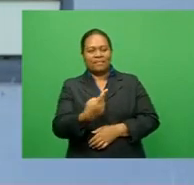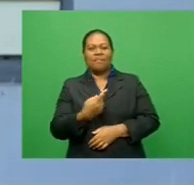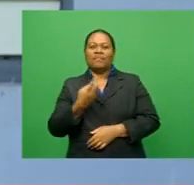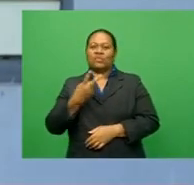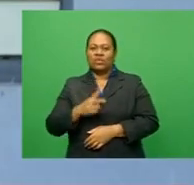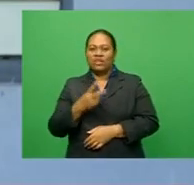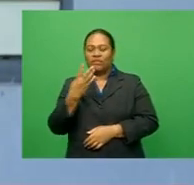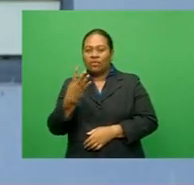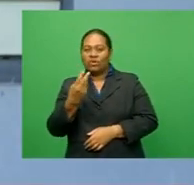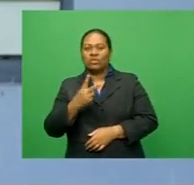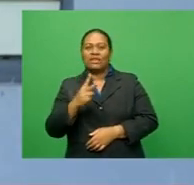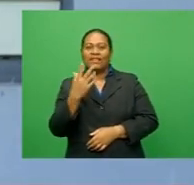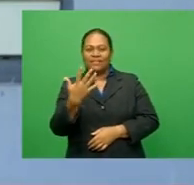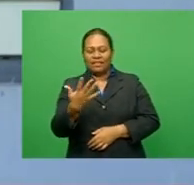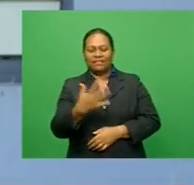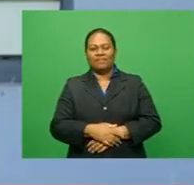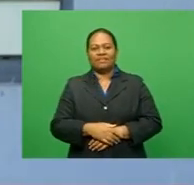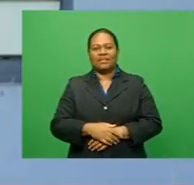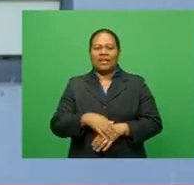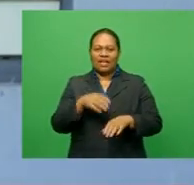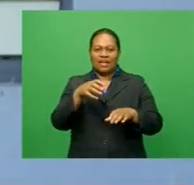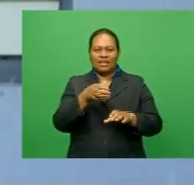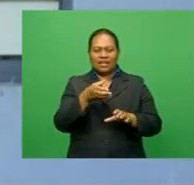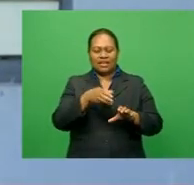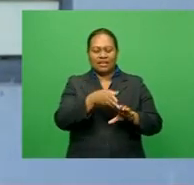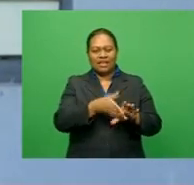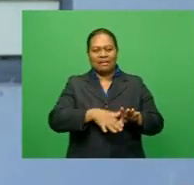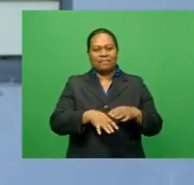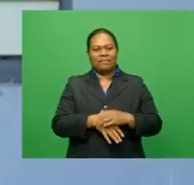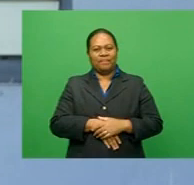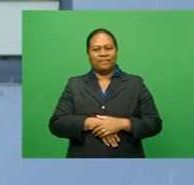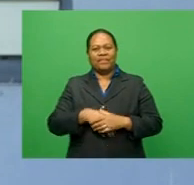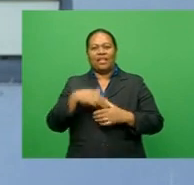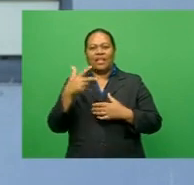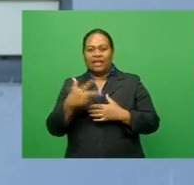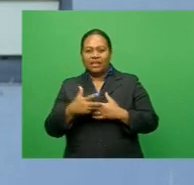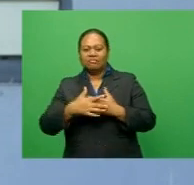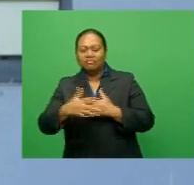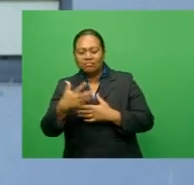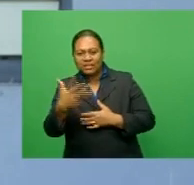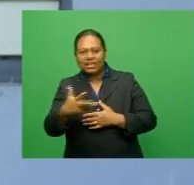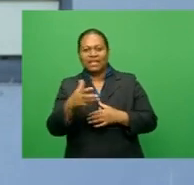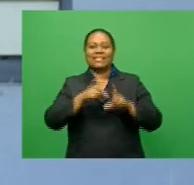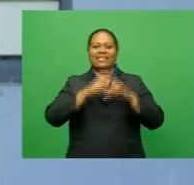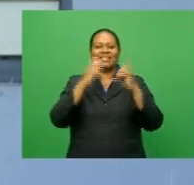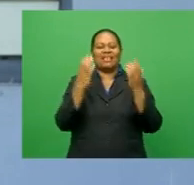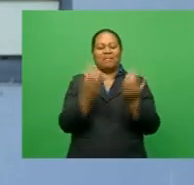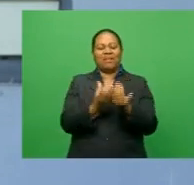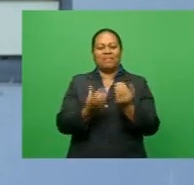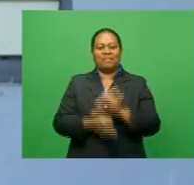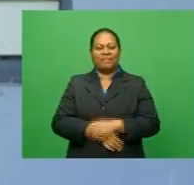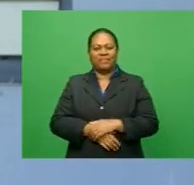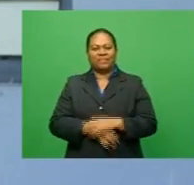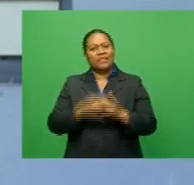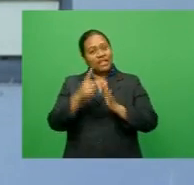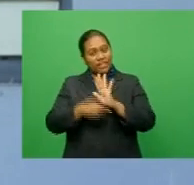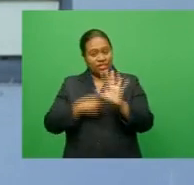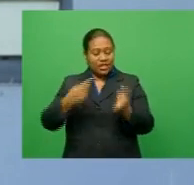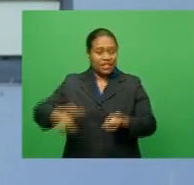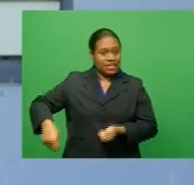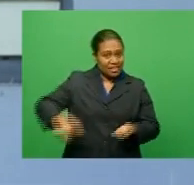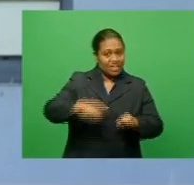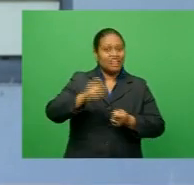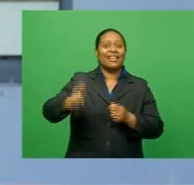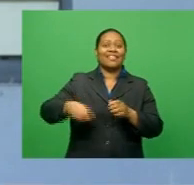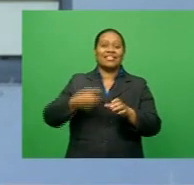and 25th, and then our second camp on the 8th and 9th of December. So by January next